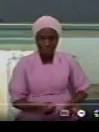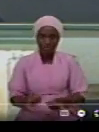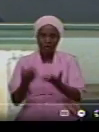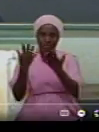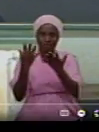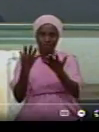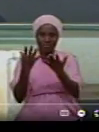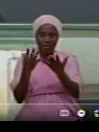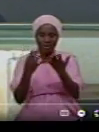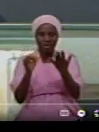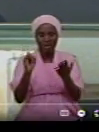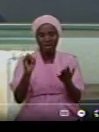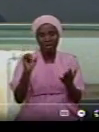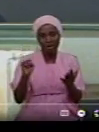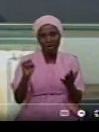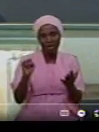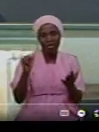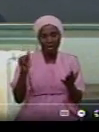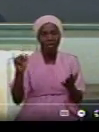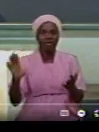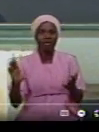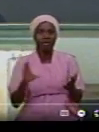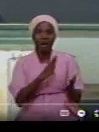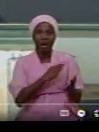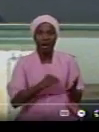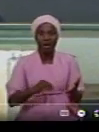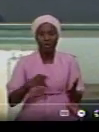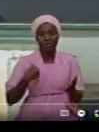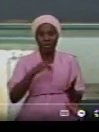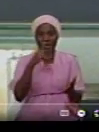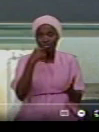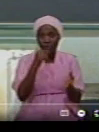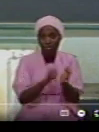up unto God, his only begotten